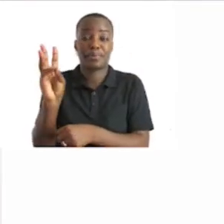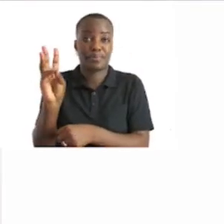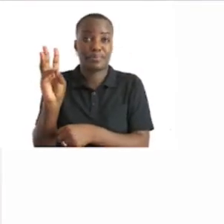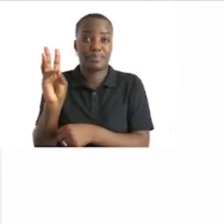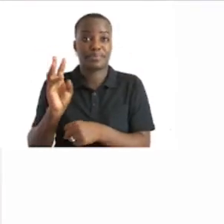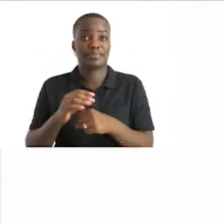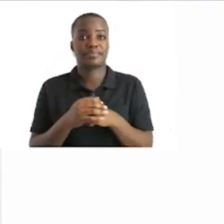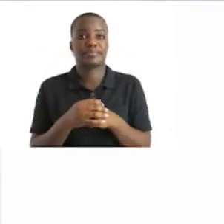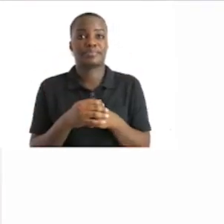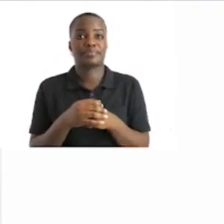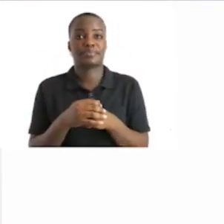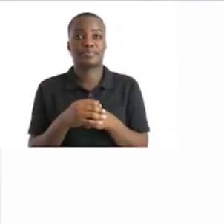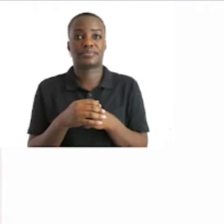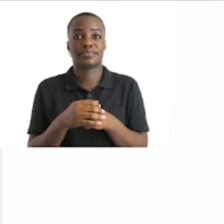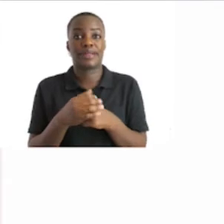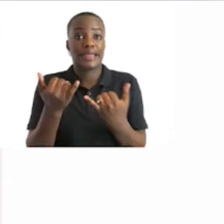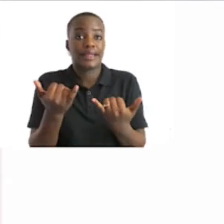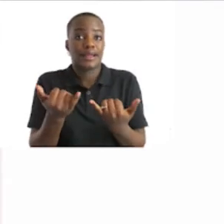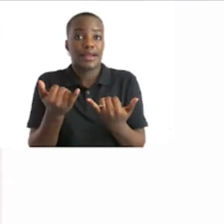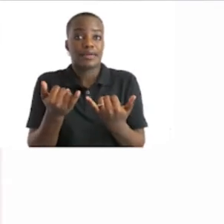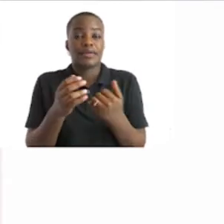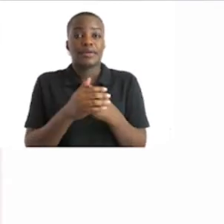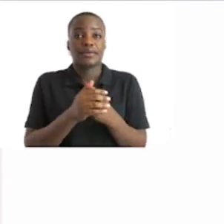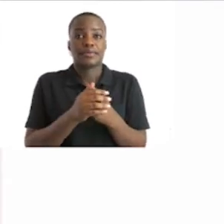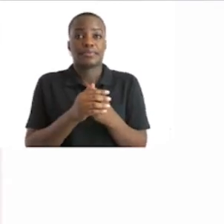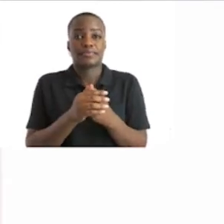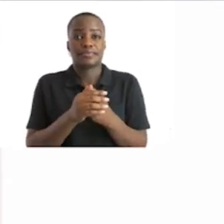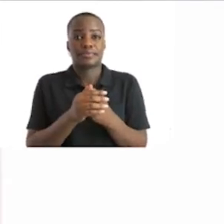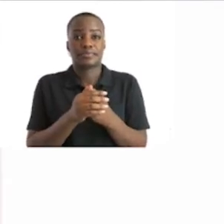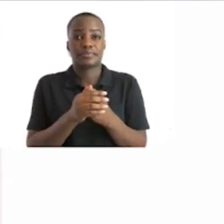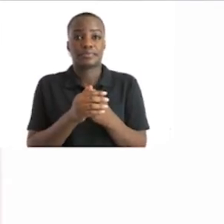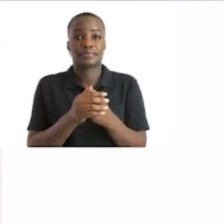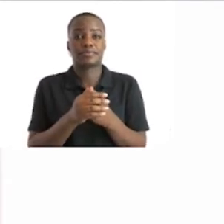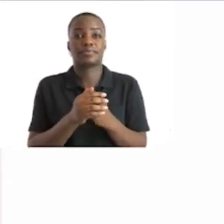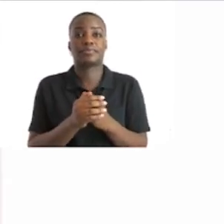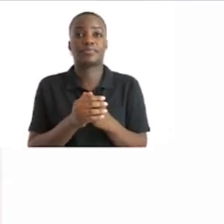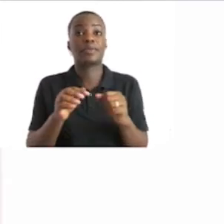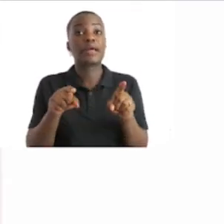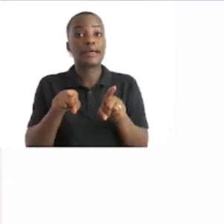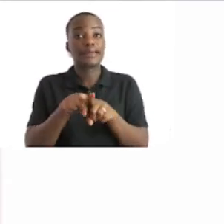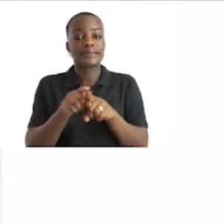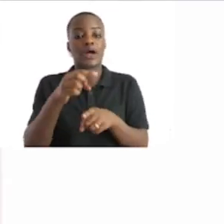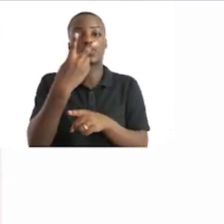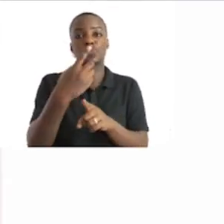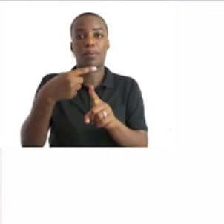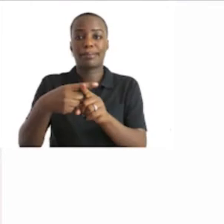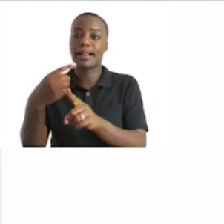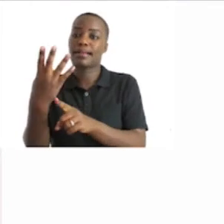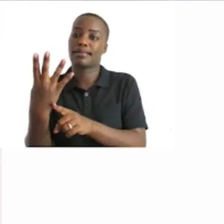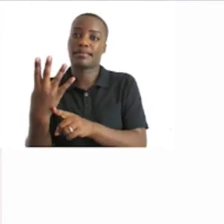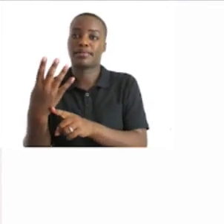6. And then for the single digits, they added them together.